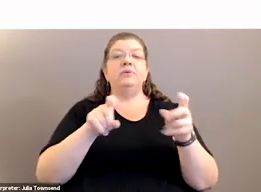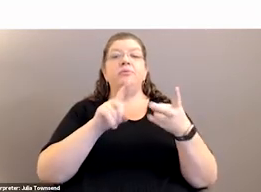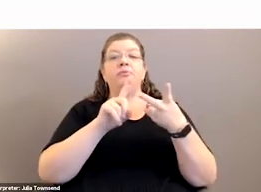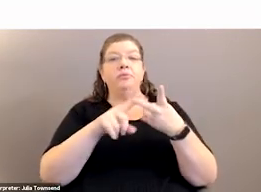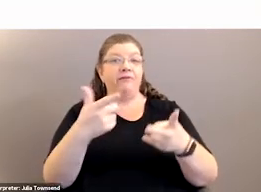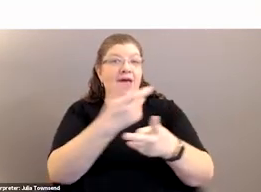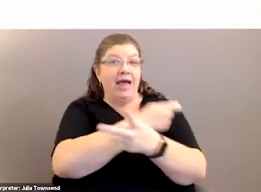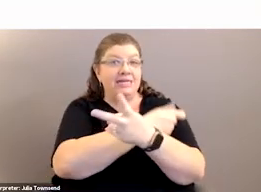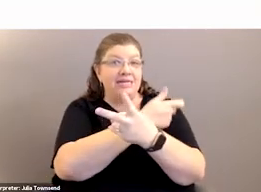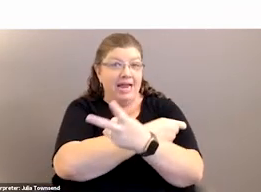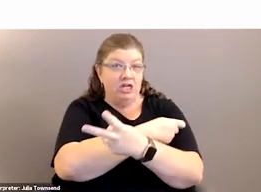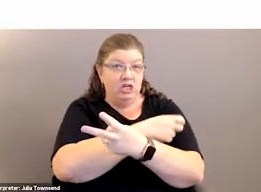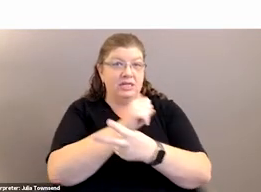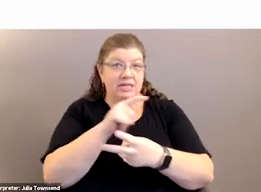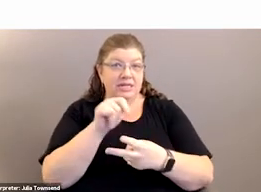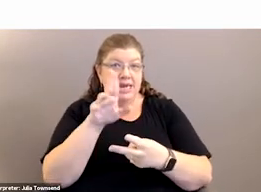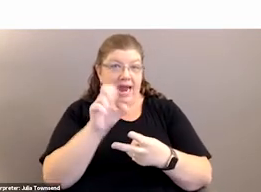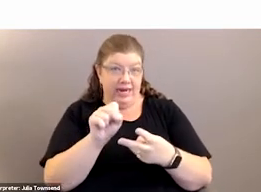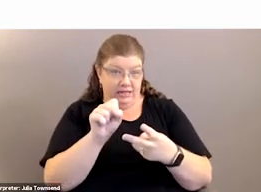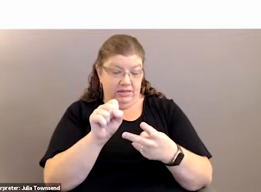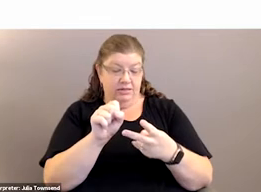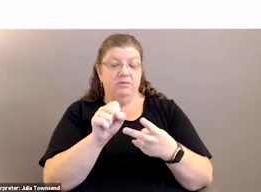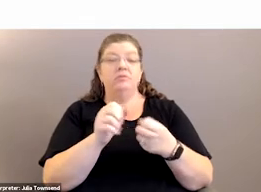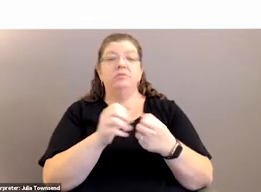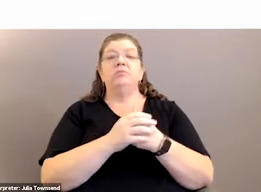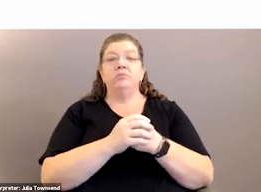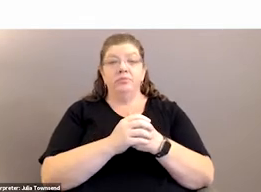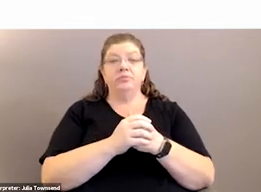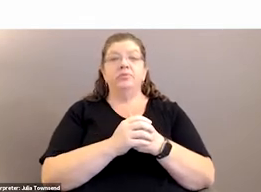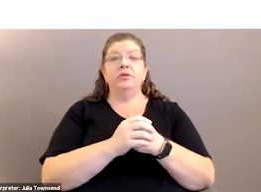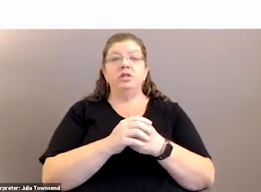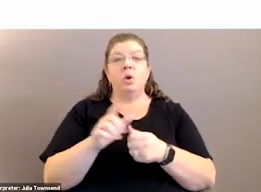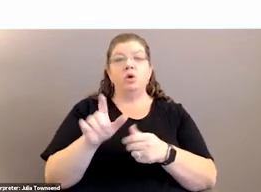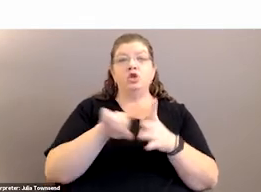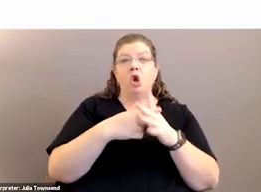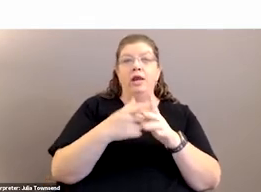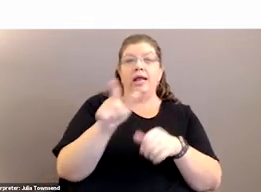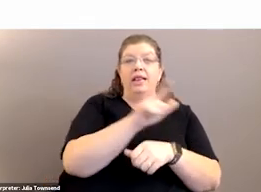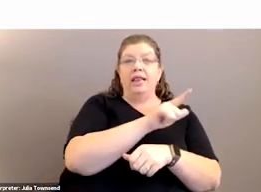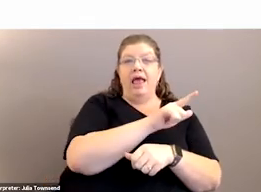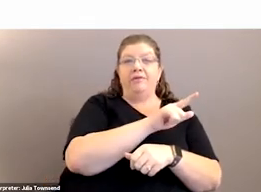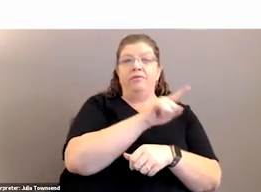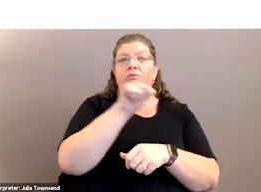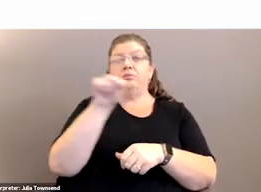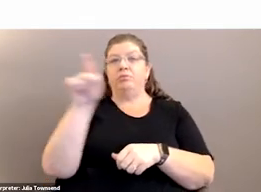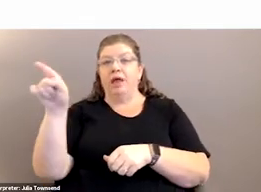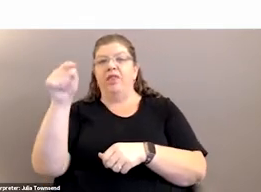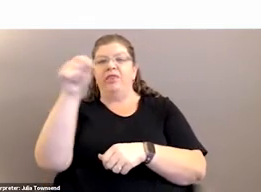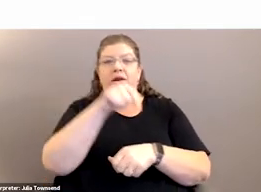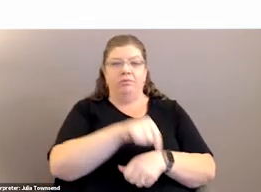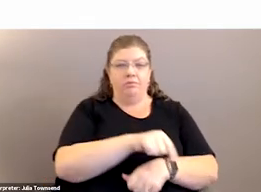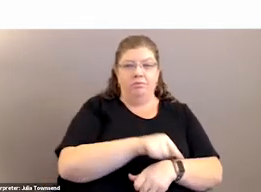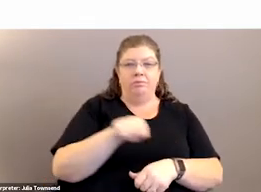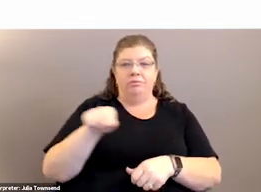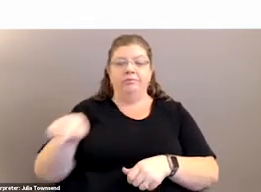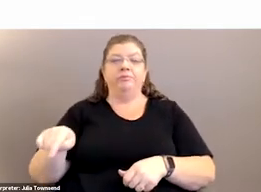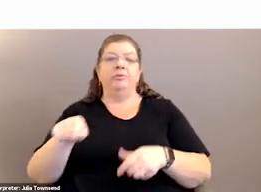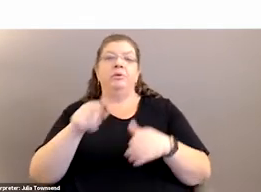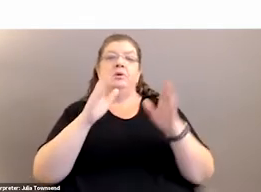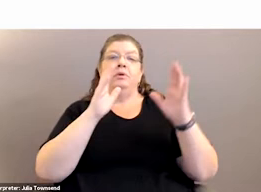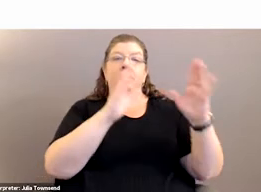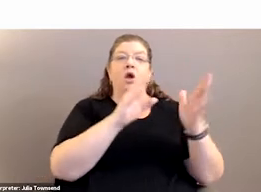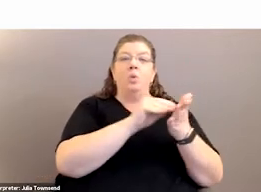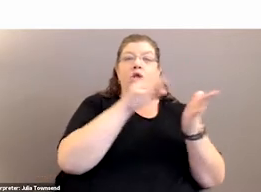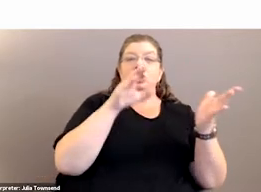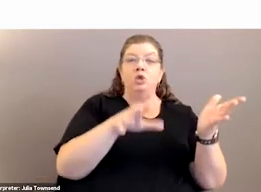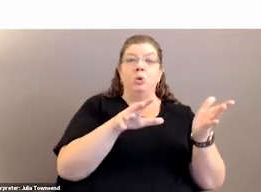vaccination status so going from left to right and then down to the bottom we'll start with students and we'll start